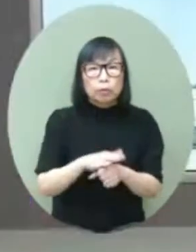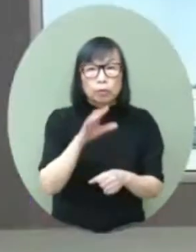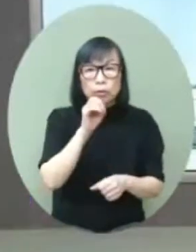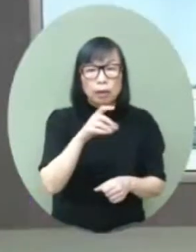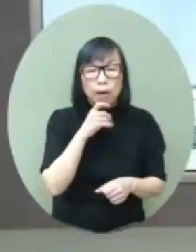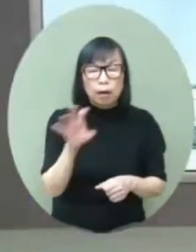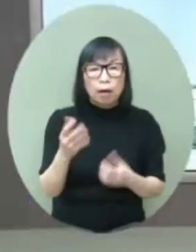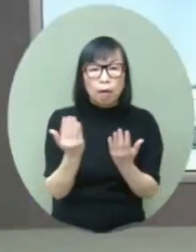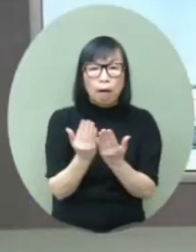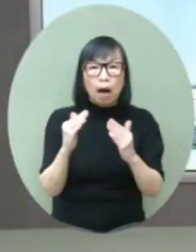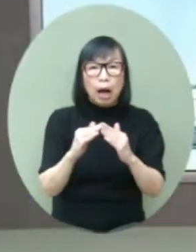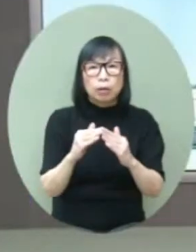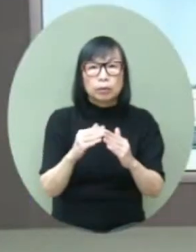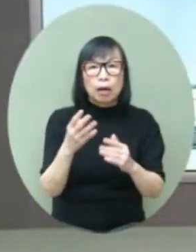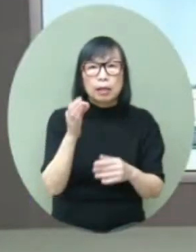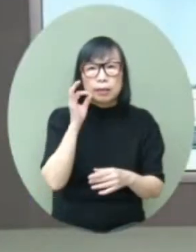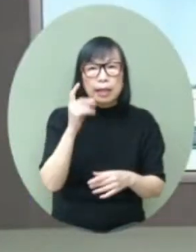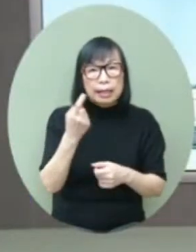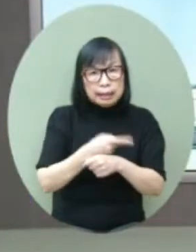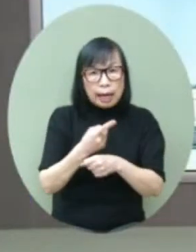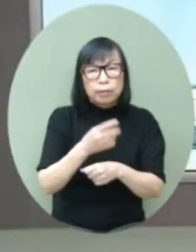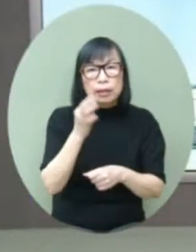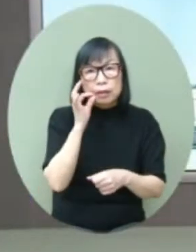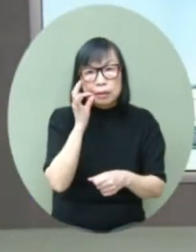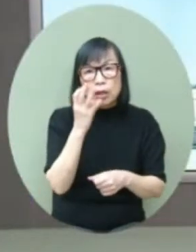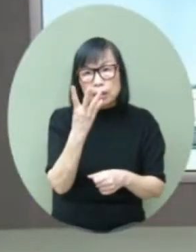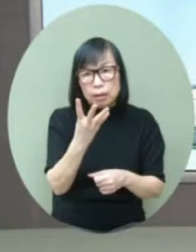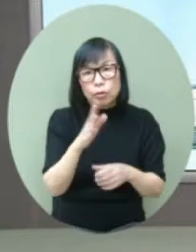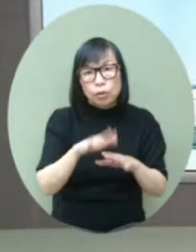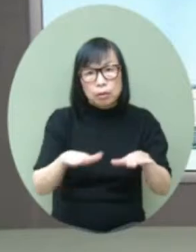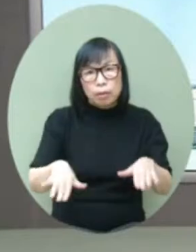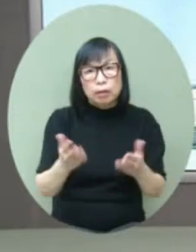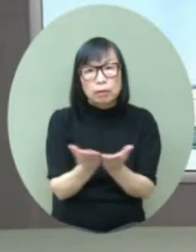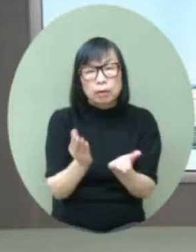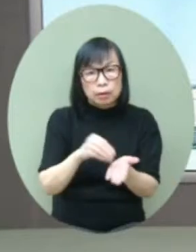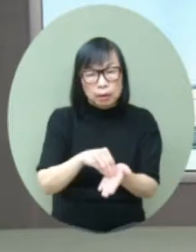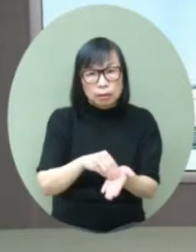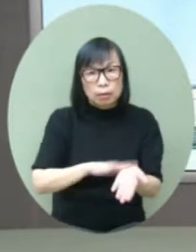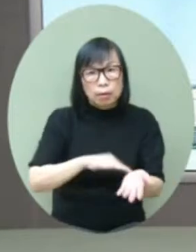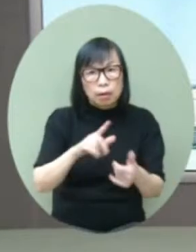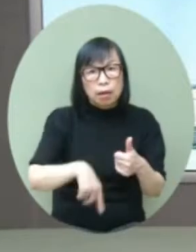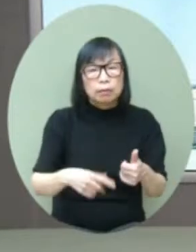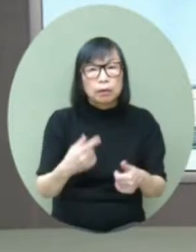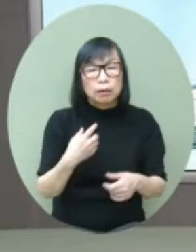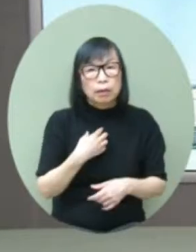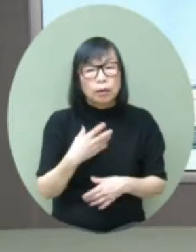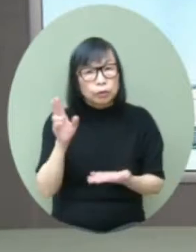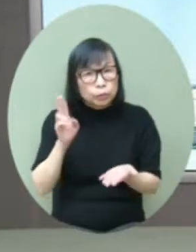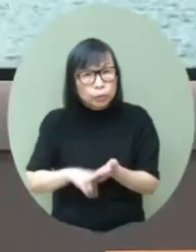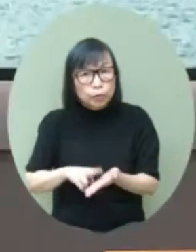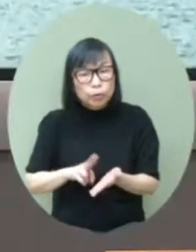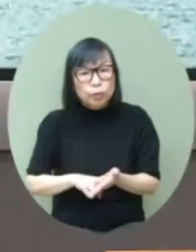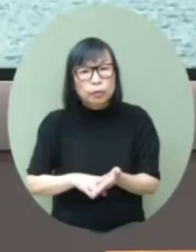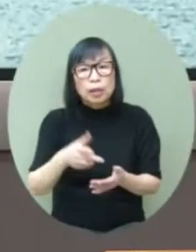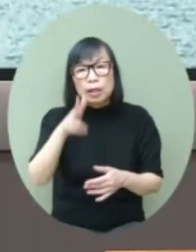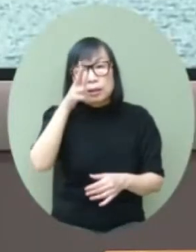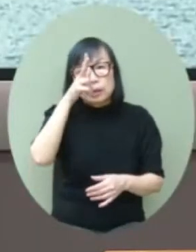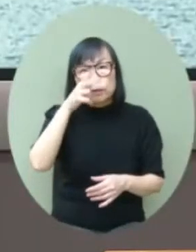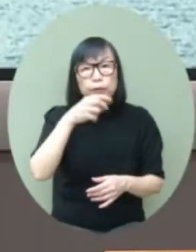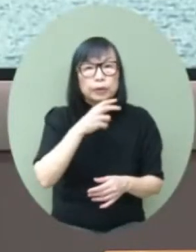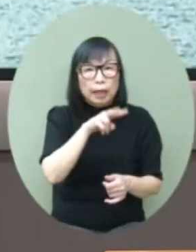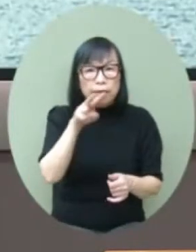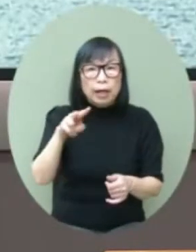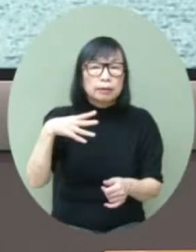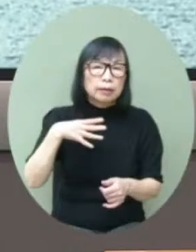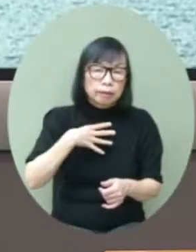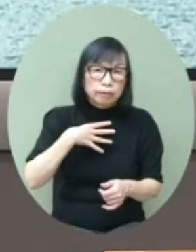Chow, for the school, we only have, a 4-year-old child who is now a confirmed